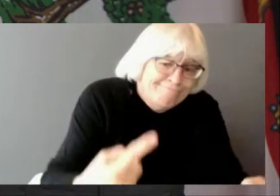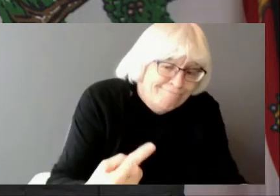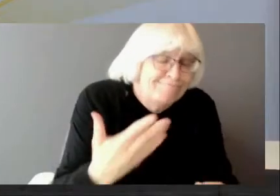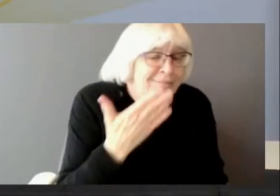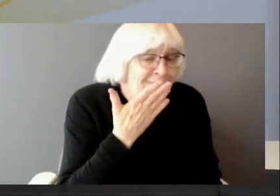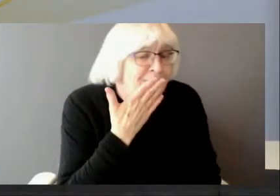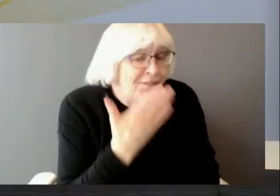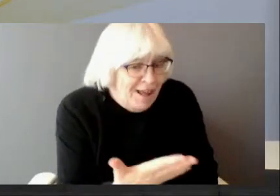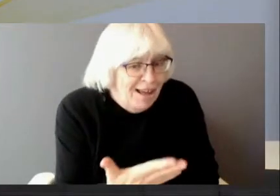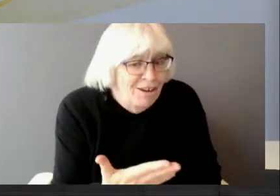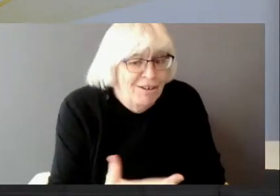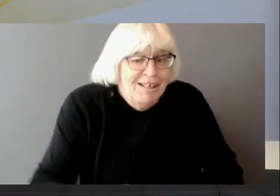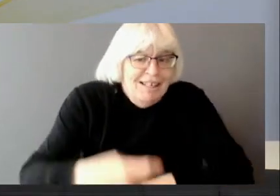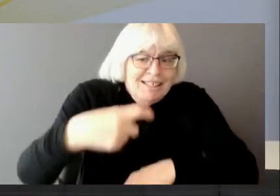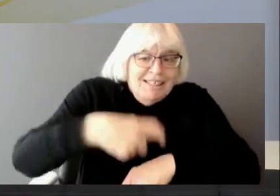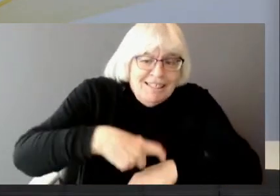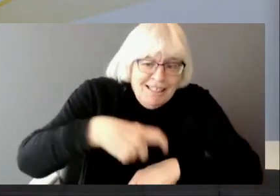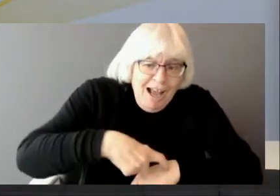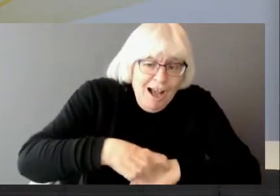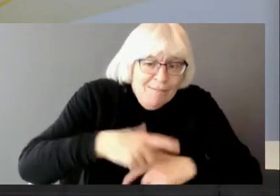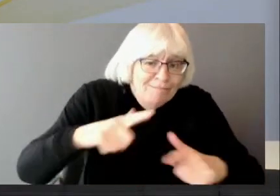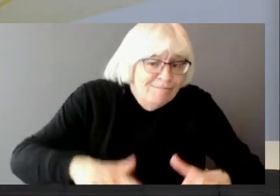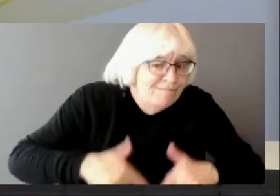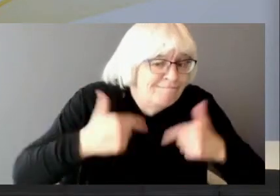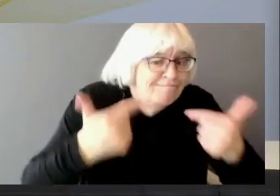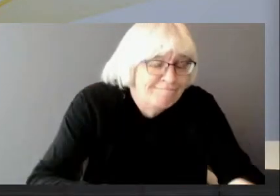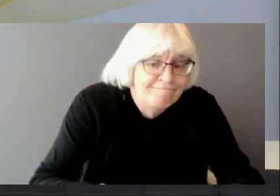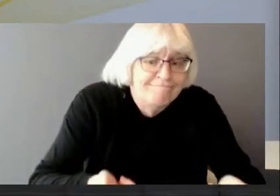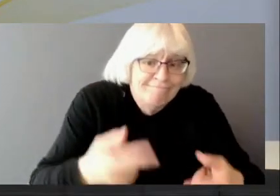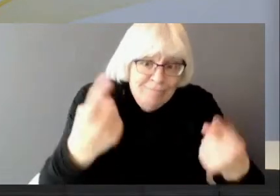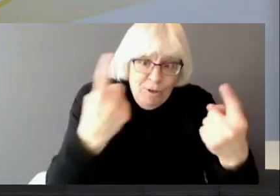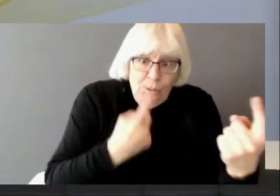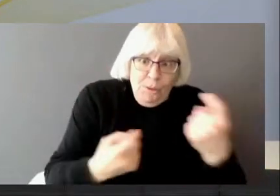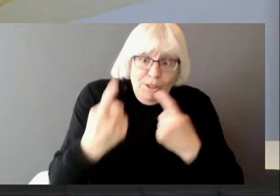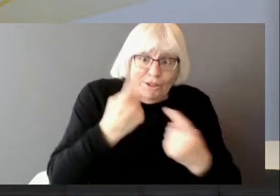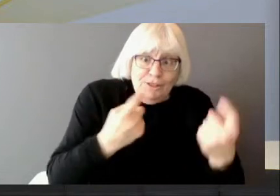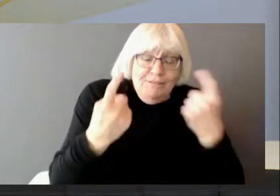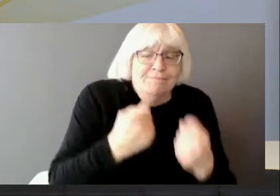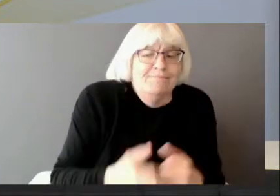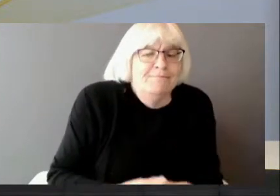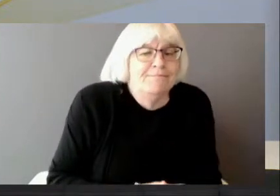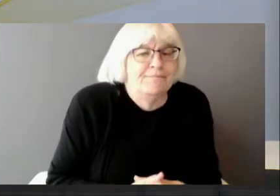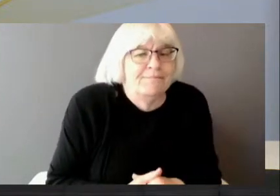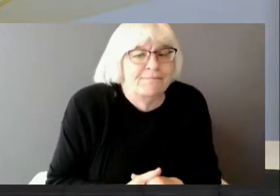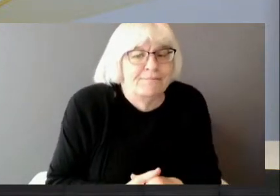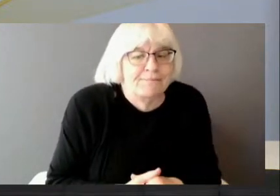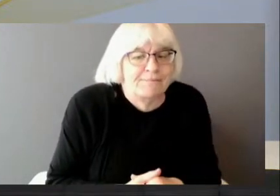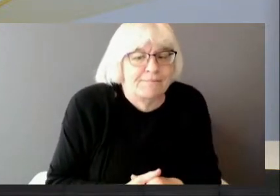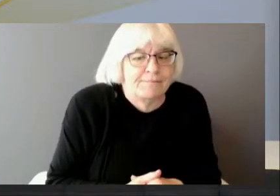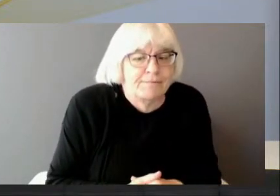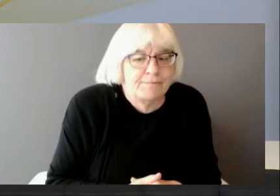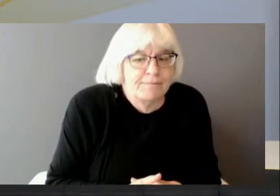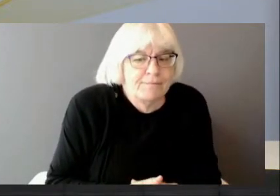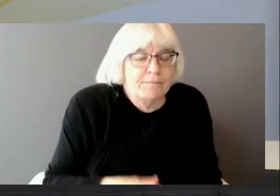guess. Thank you, Marion. And we'll open it to questions from the media.